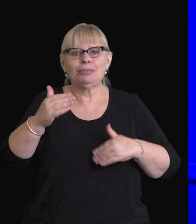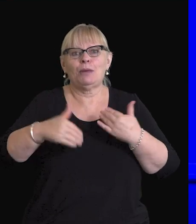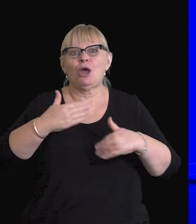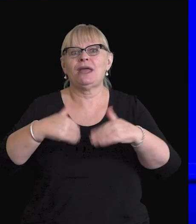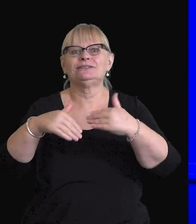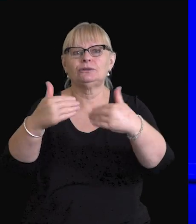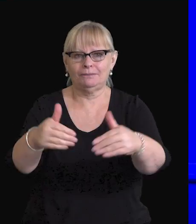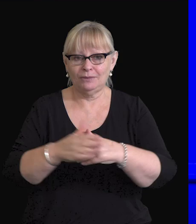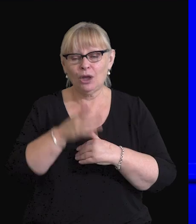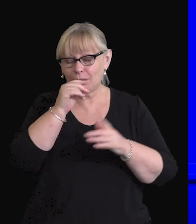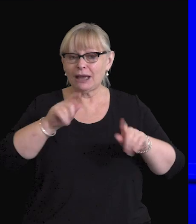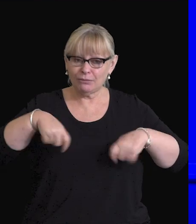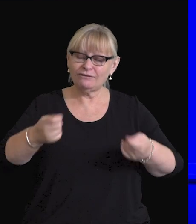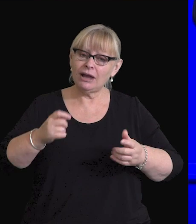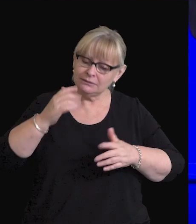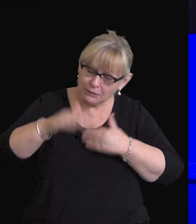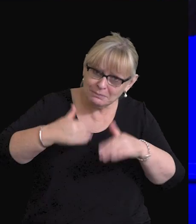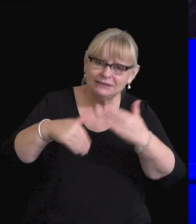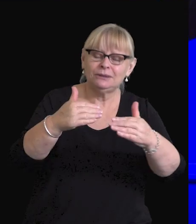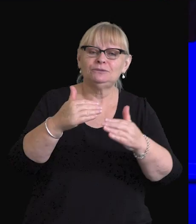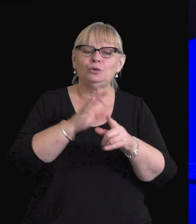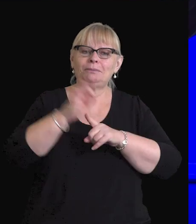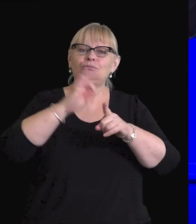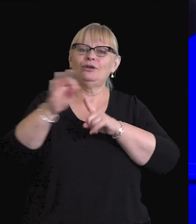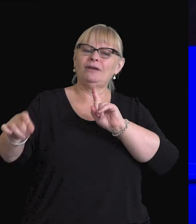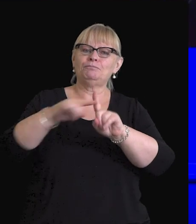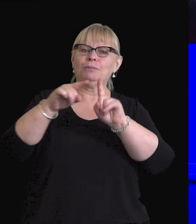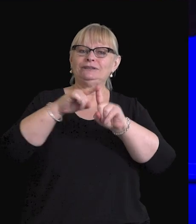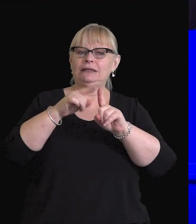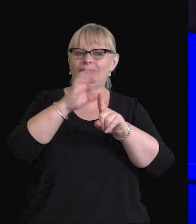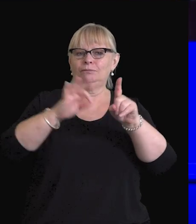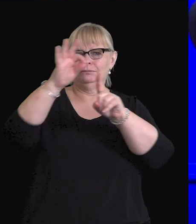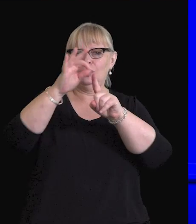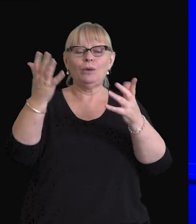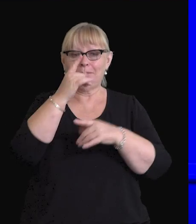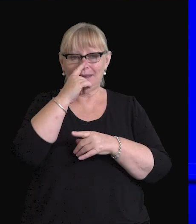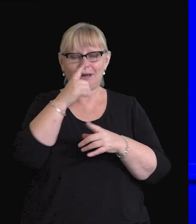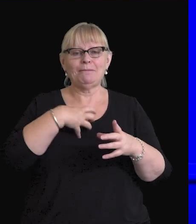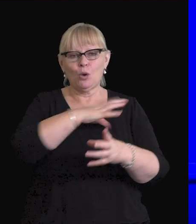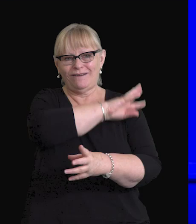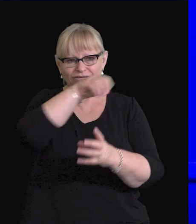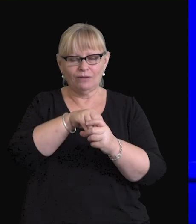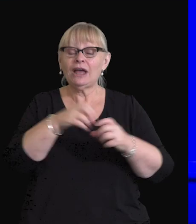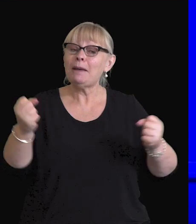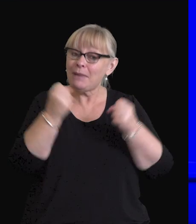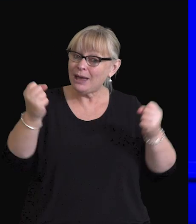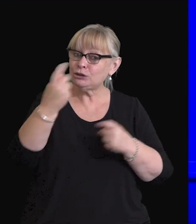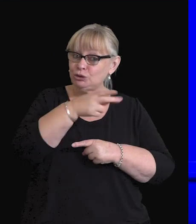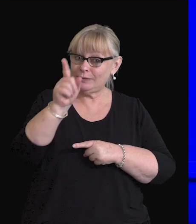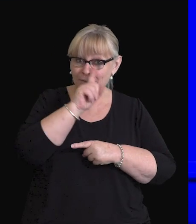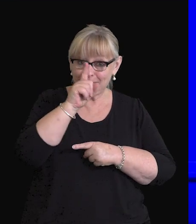can all provide momentum to the positive progress of our democracy where the people have a greater role. Power to the